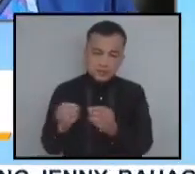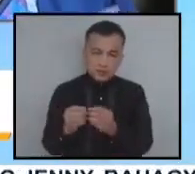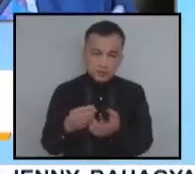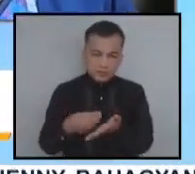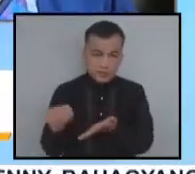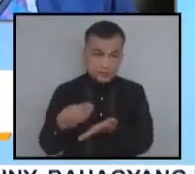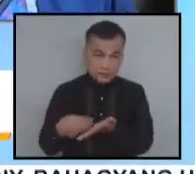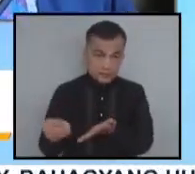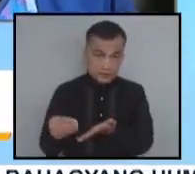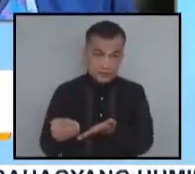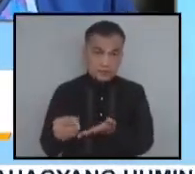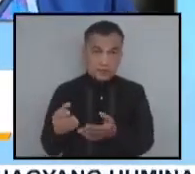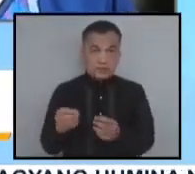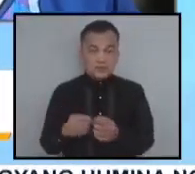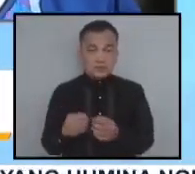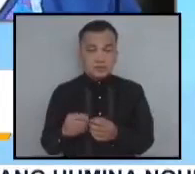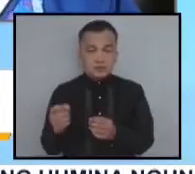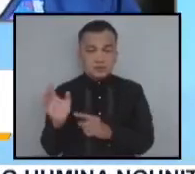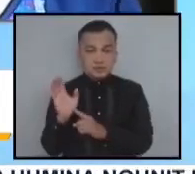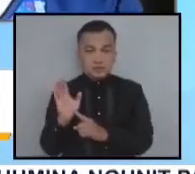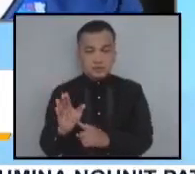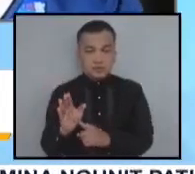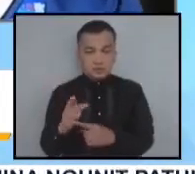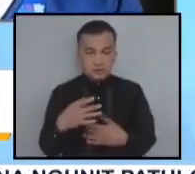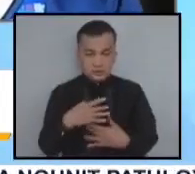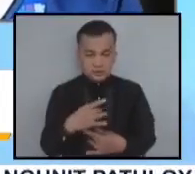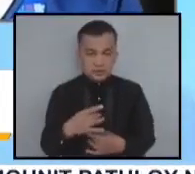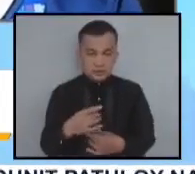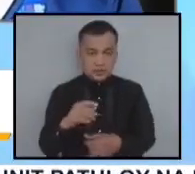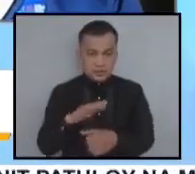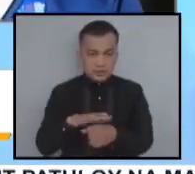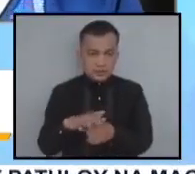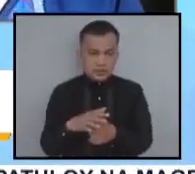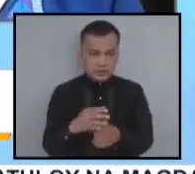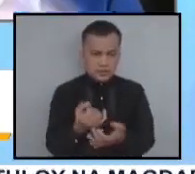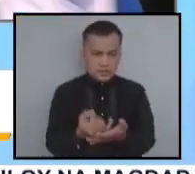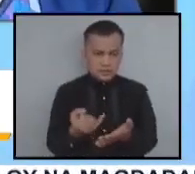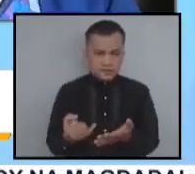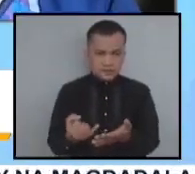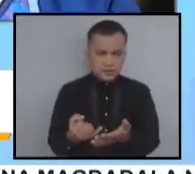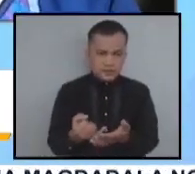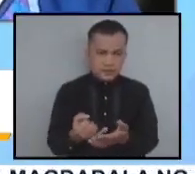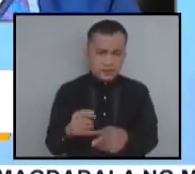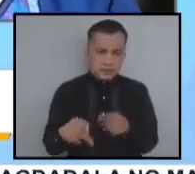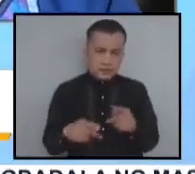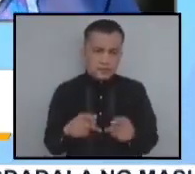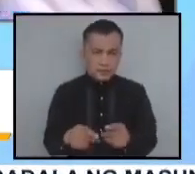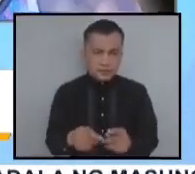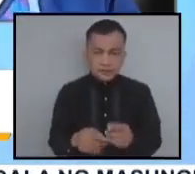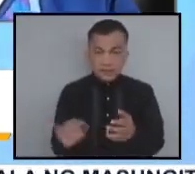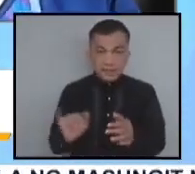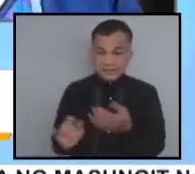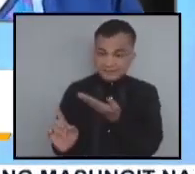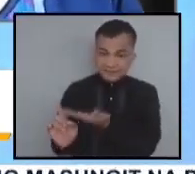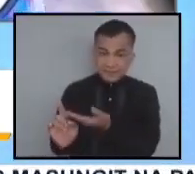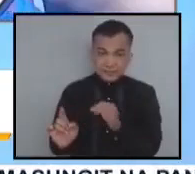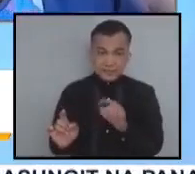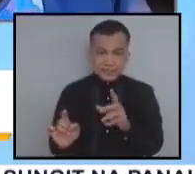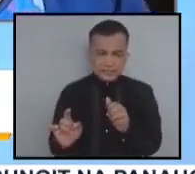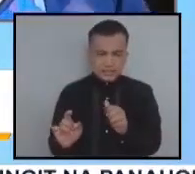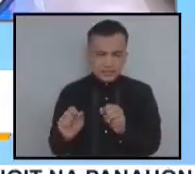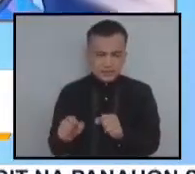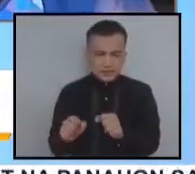buy or the more that they show their interest in the local items, then people like Salika would have more business.